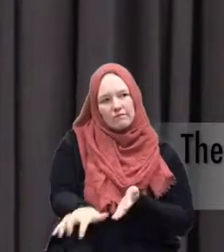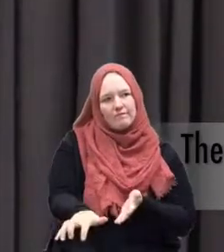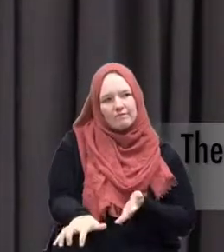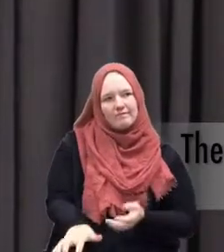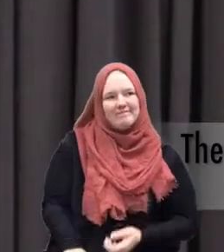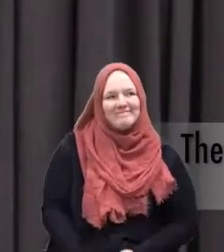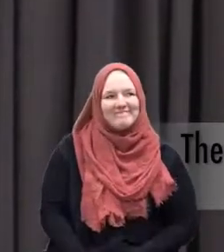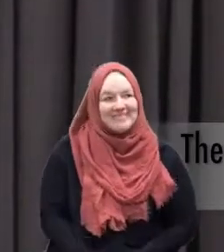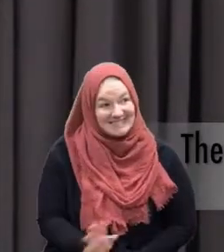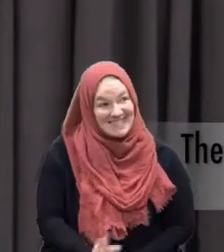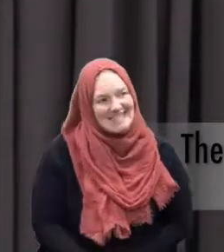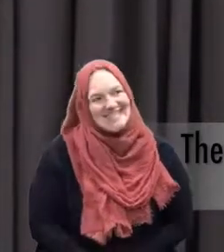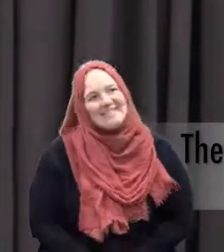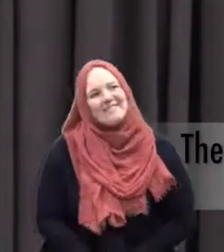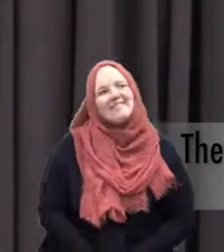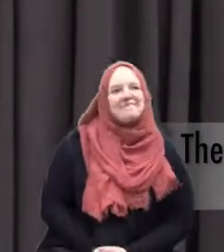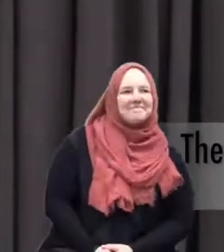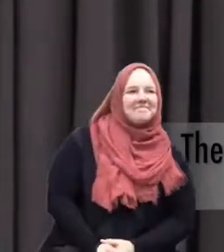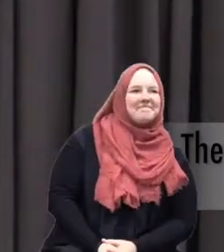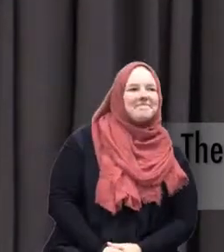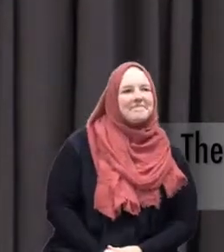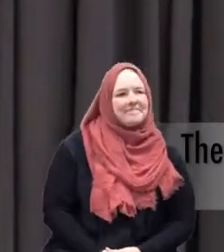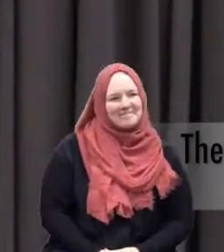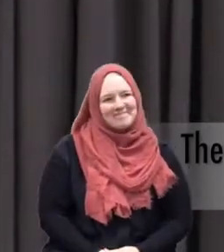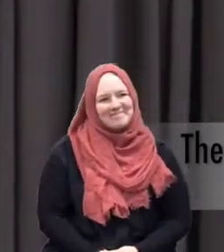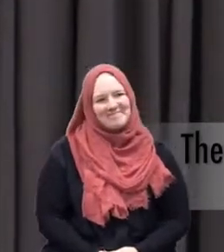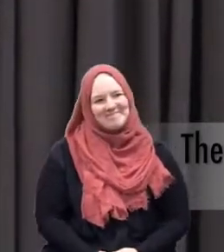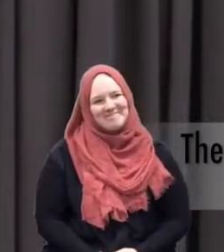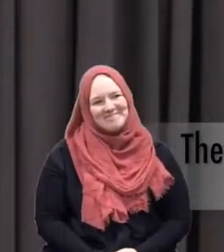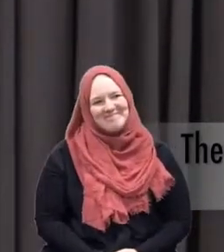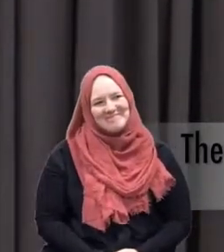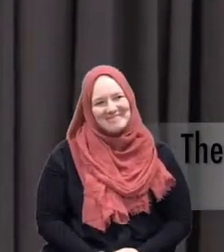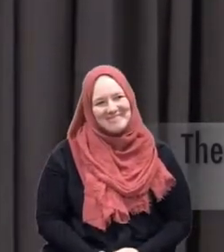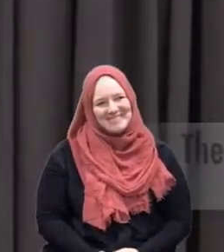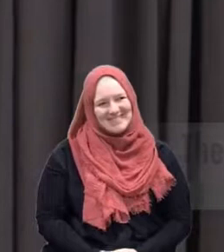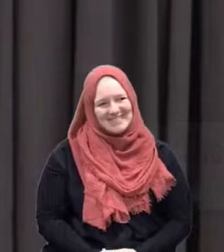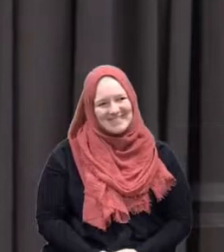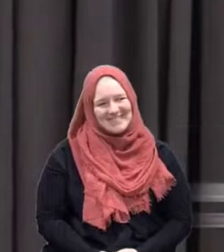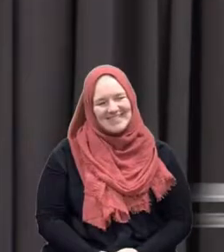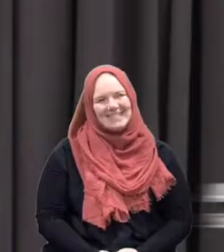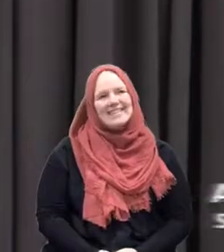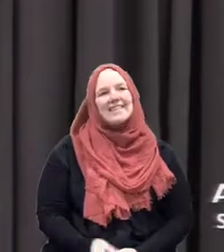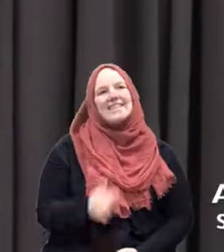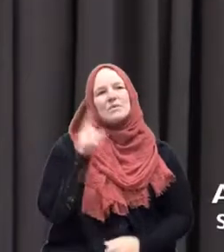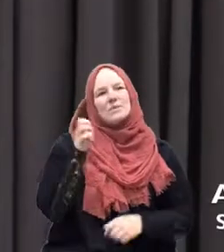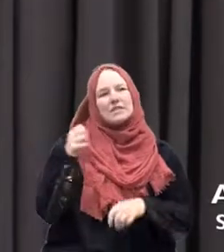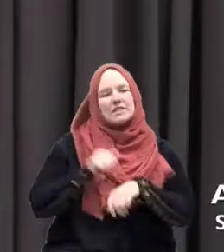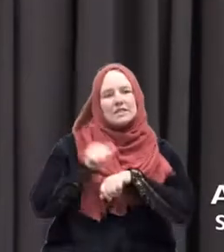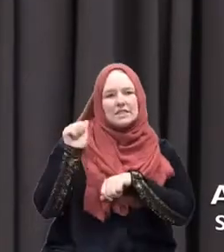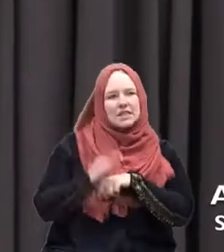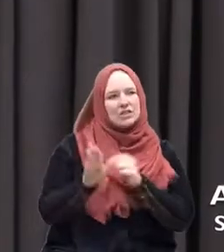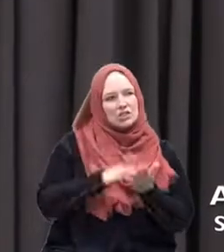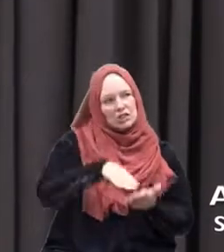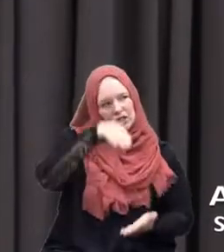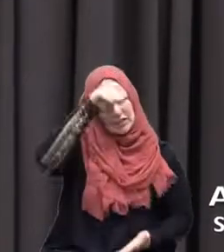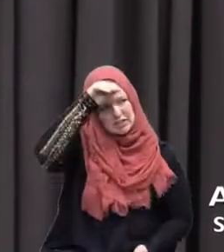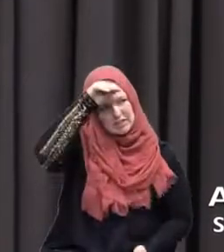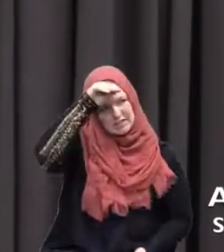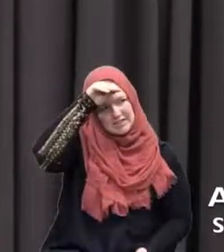Khalid ibn al-Walid, in his history, he was sent to